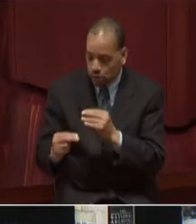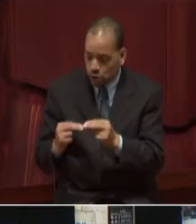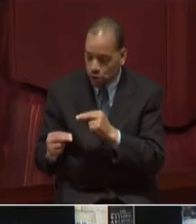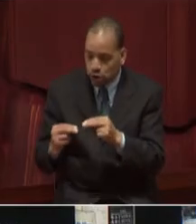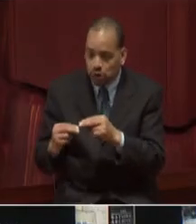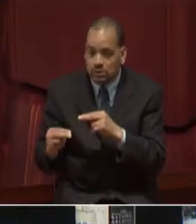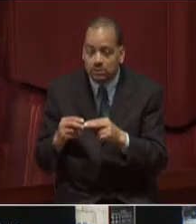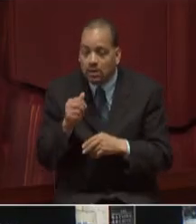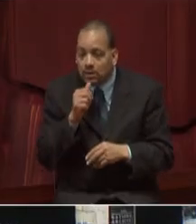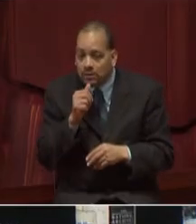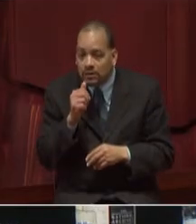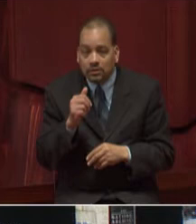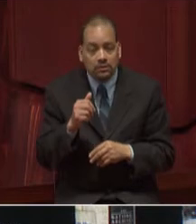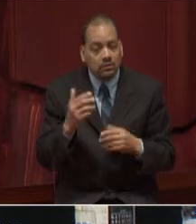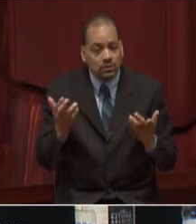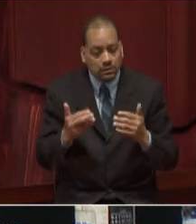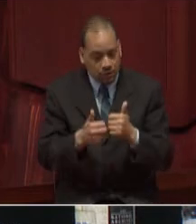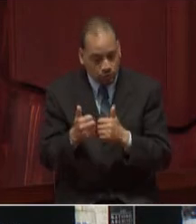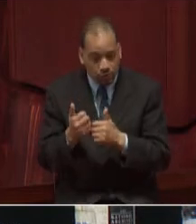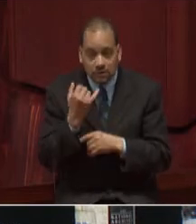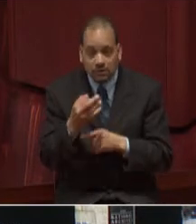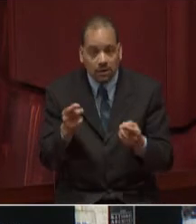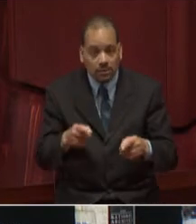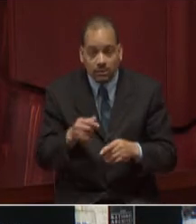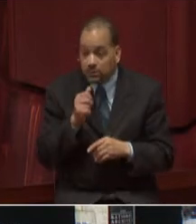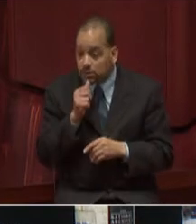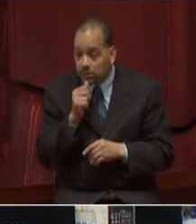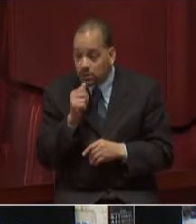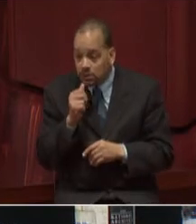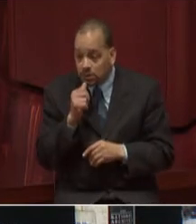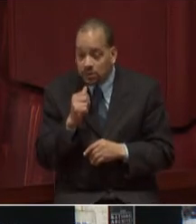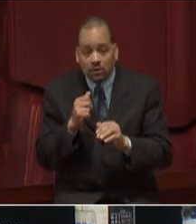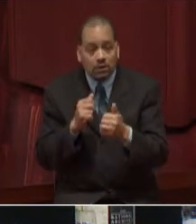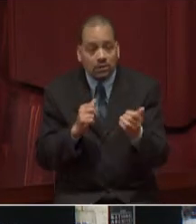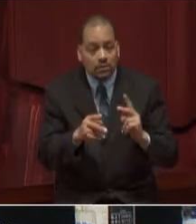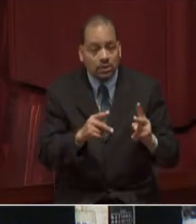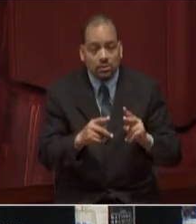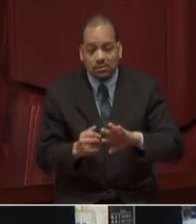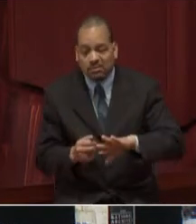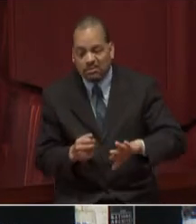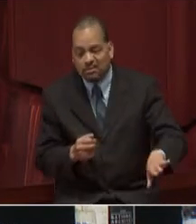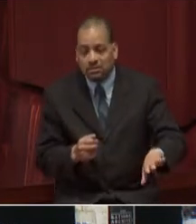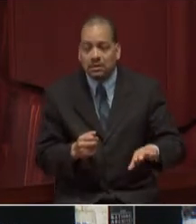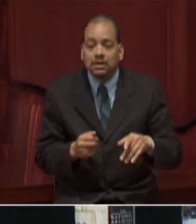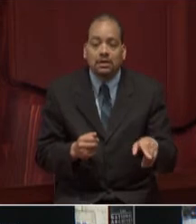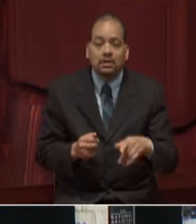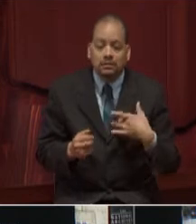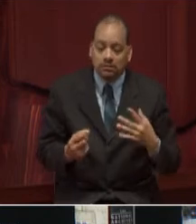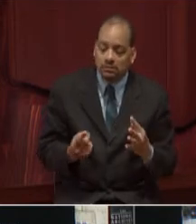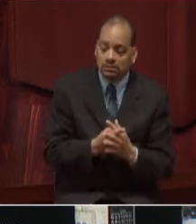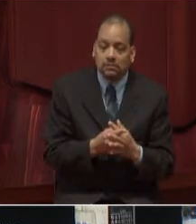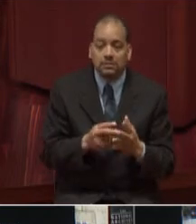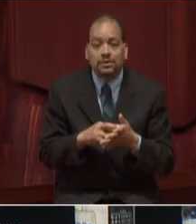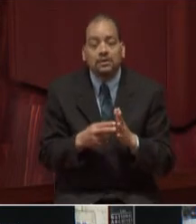these issues, and I can give illustrations, that if you're secret and you cut other people out, leave aside the morale and humiliation and so on, you may